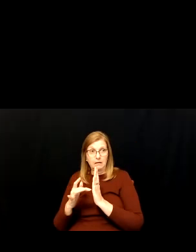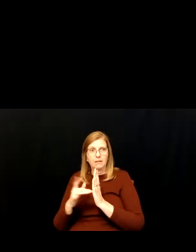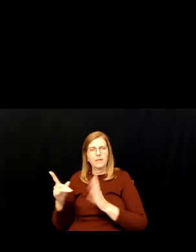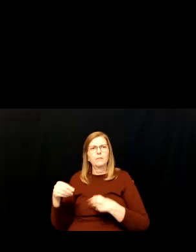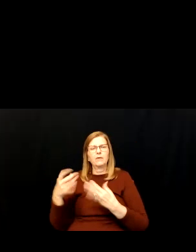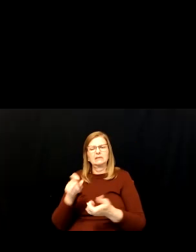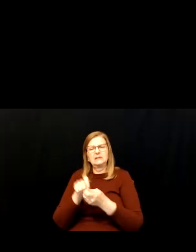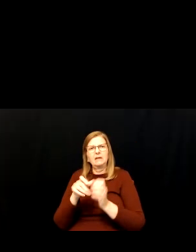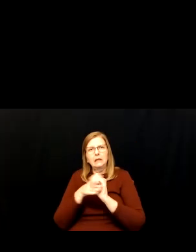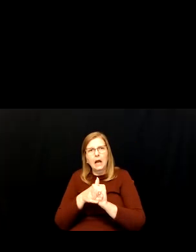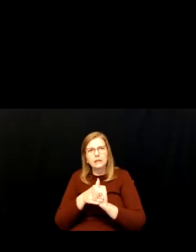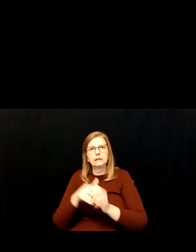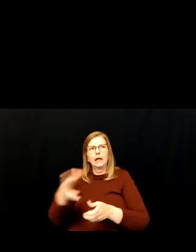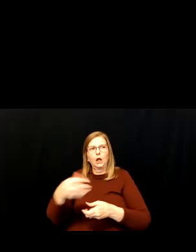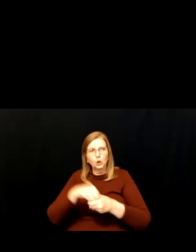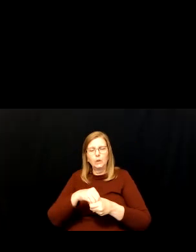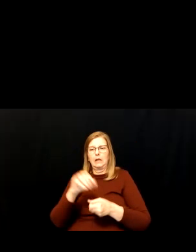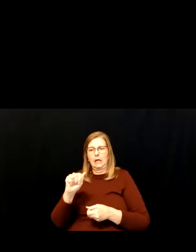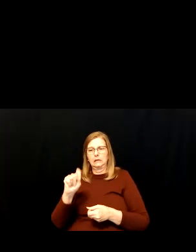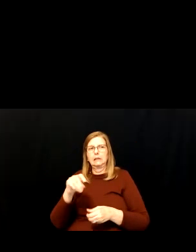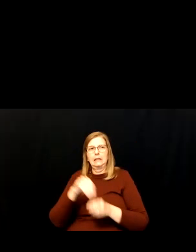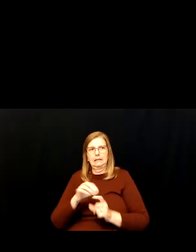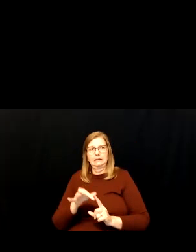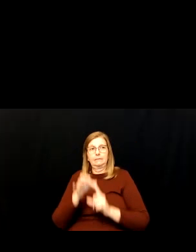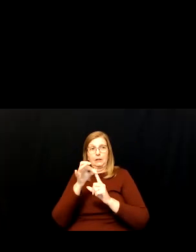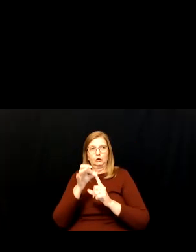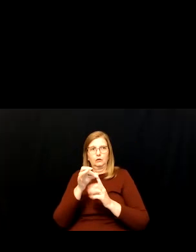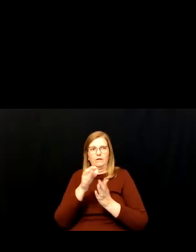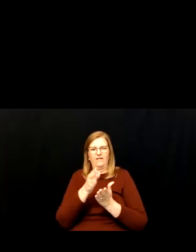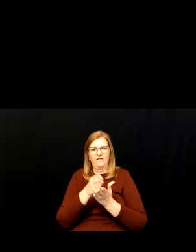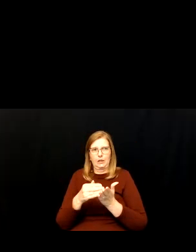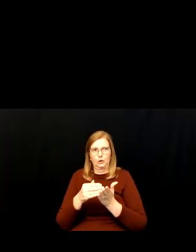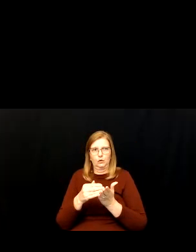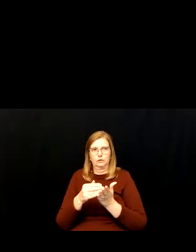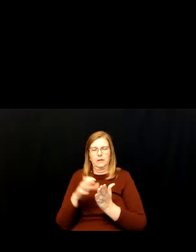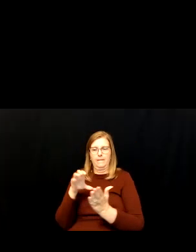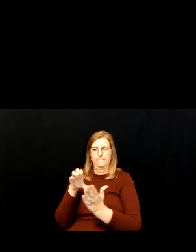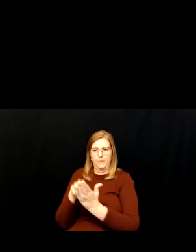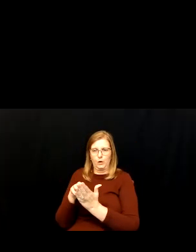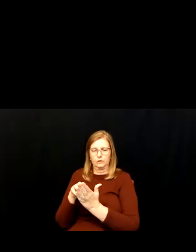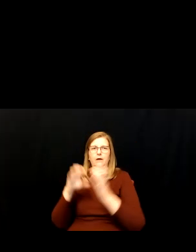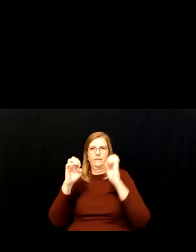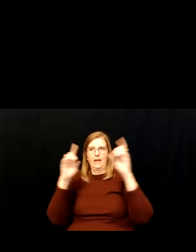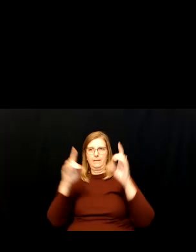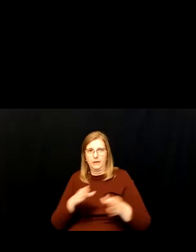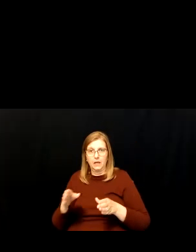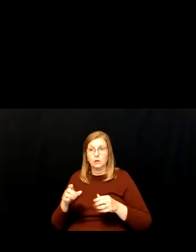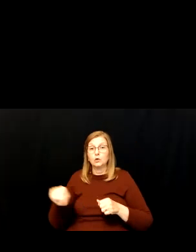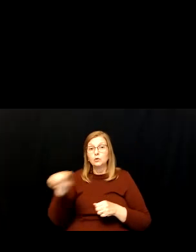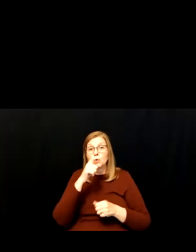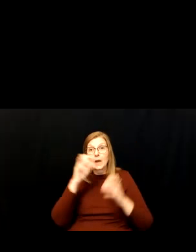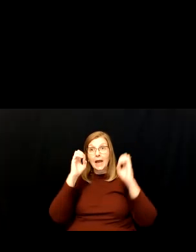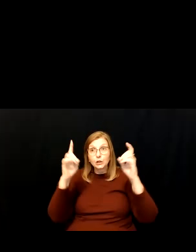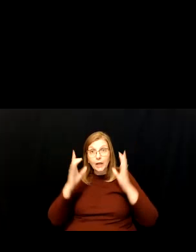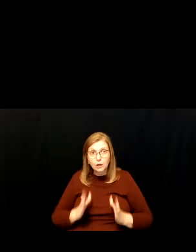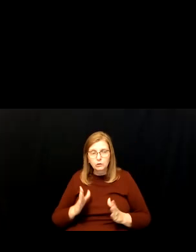specific guidance on including AT in the special factors section of Ed Plan. Those of you who are educators are well